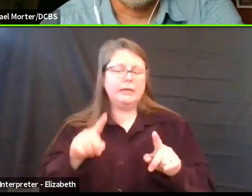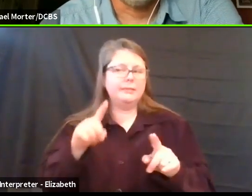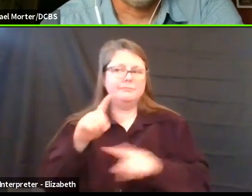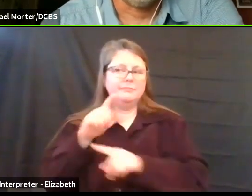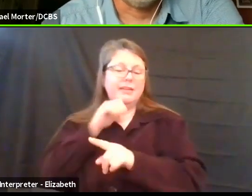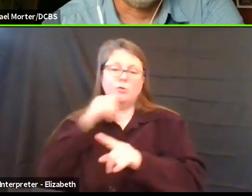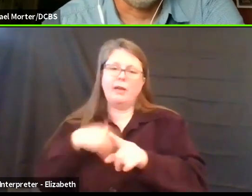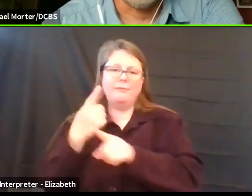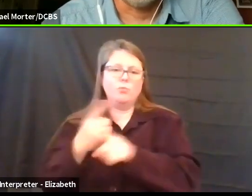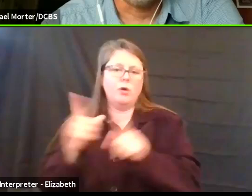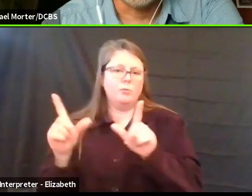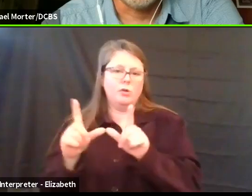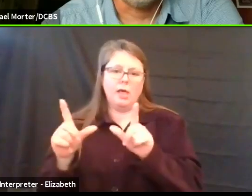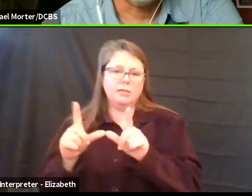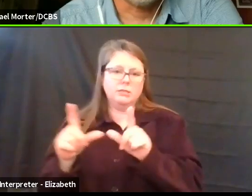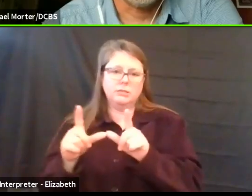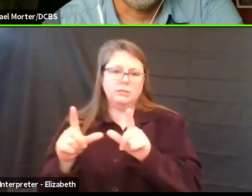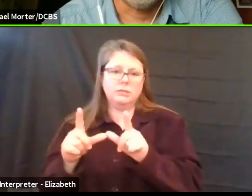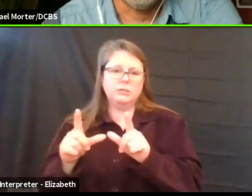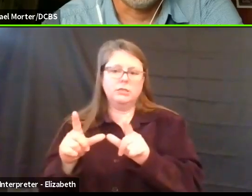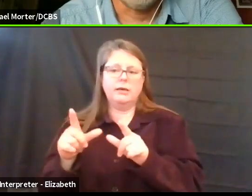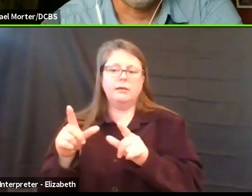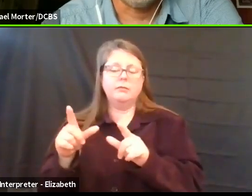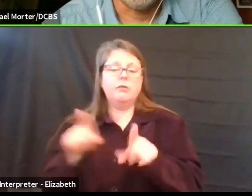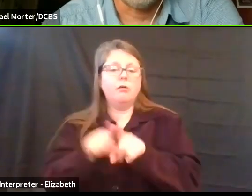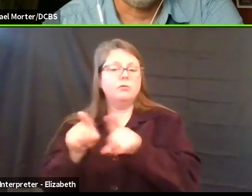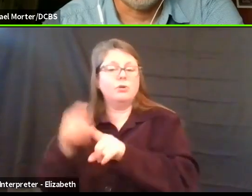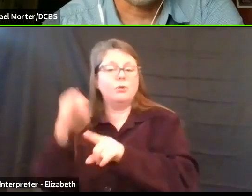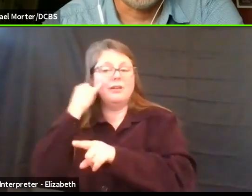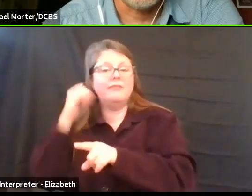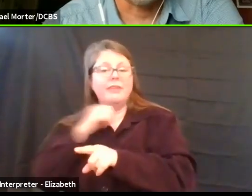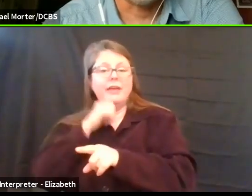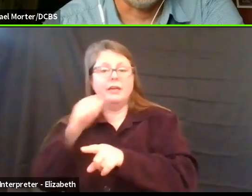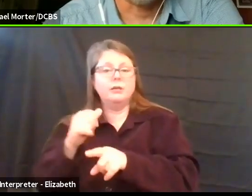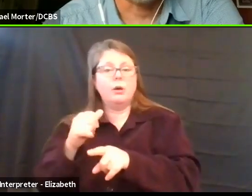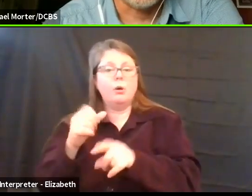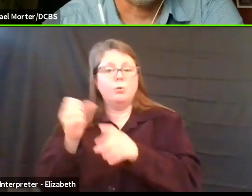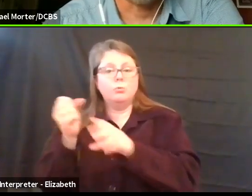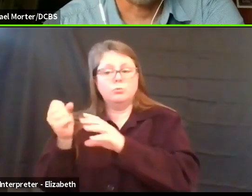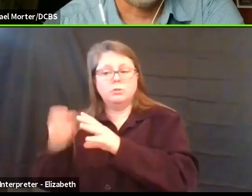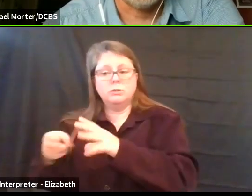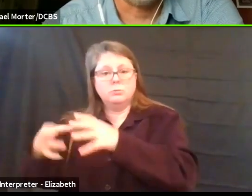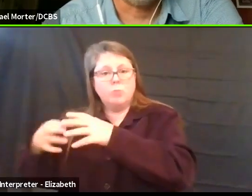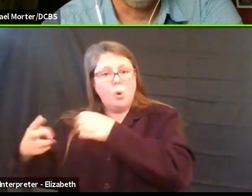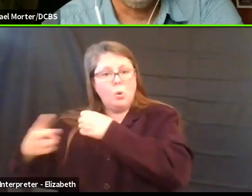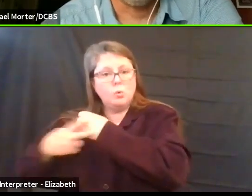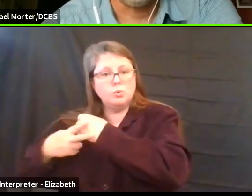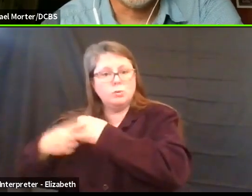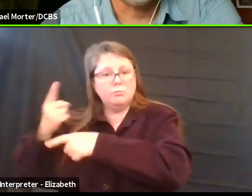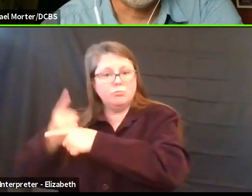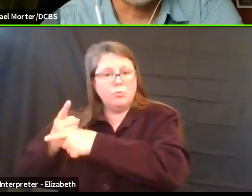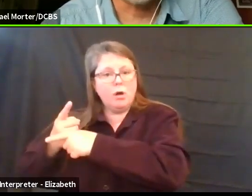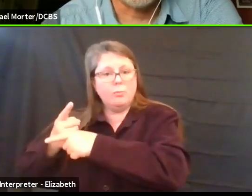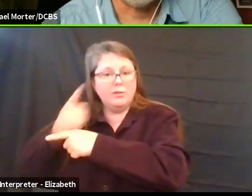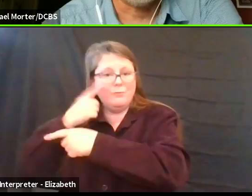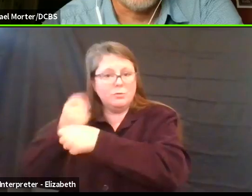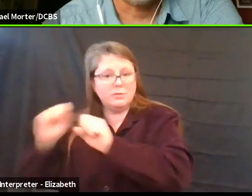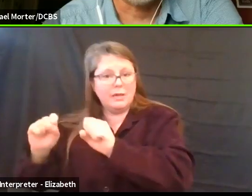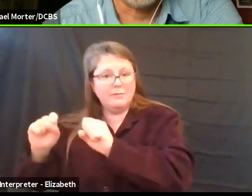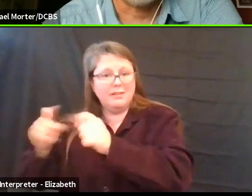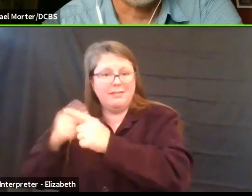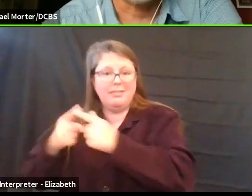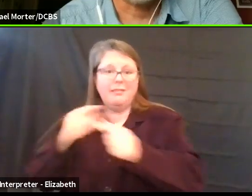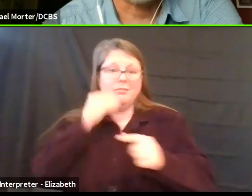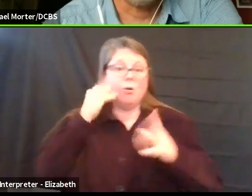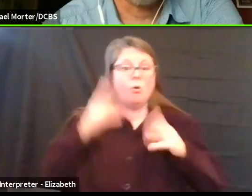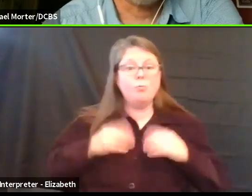a problem for the homeowner as well. So we definitely want folks to wait until there's guidance. The county, we're working closely with all the counties